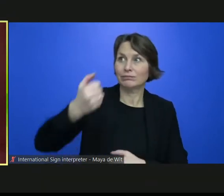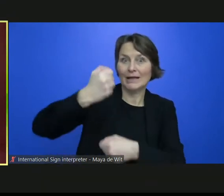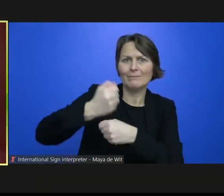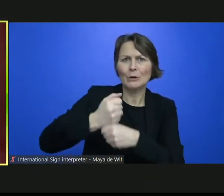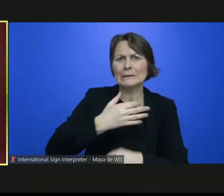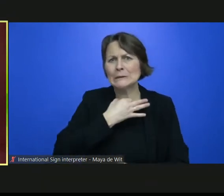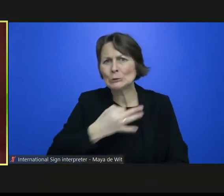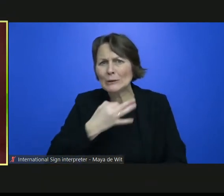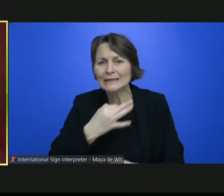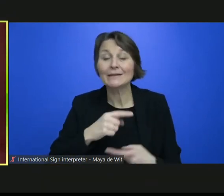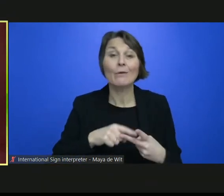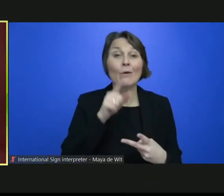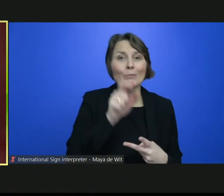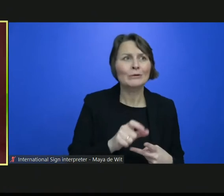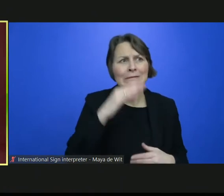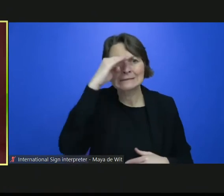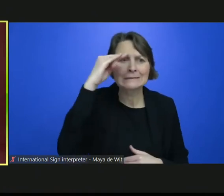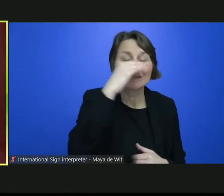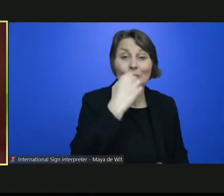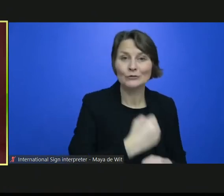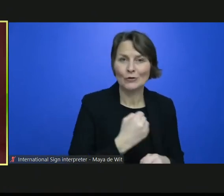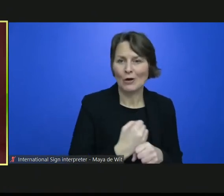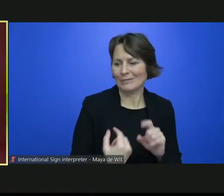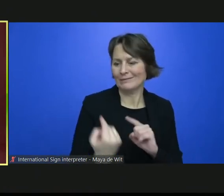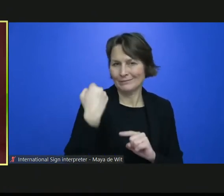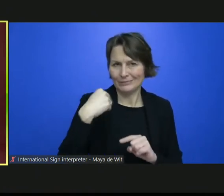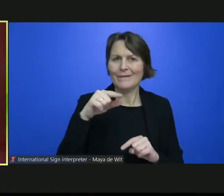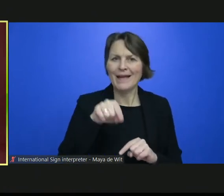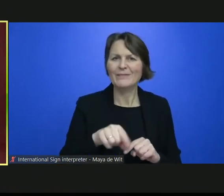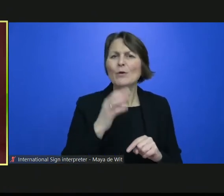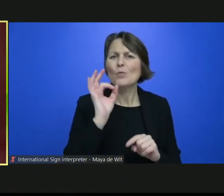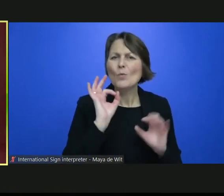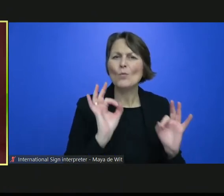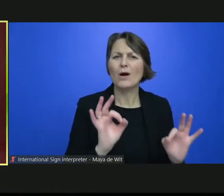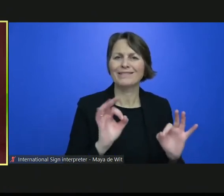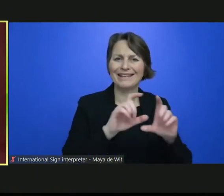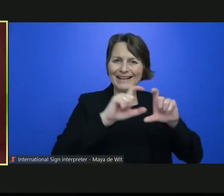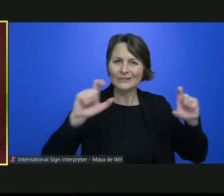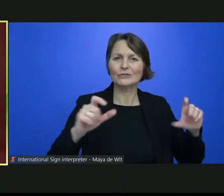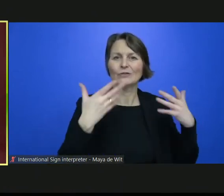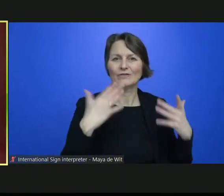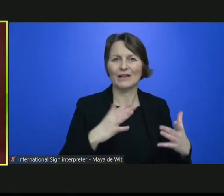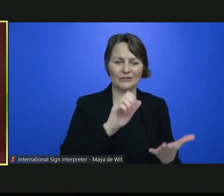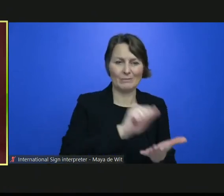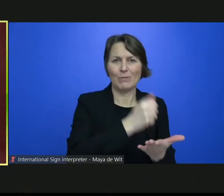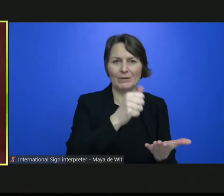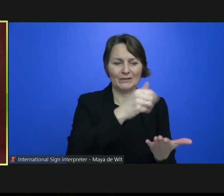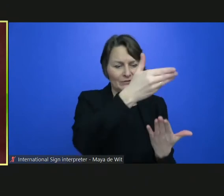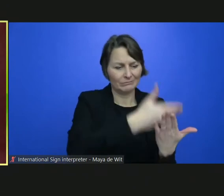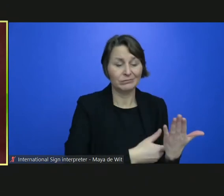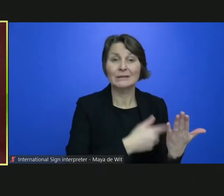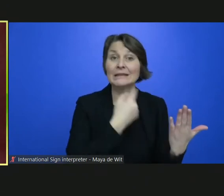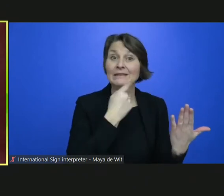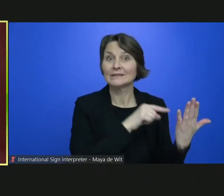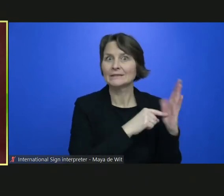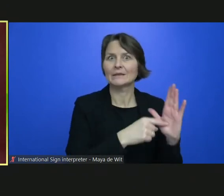recently by Oxford Brookes University's Institute for Ethical AI. Please take a look at it. Celine welcomes ongoing